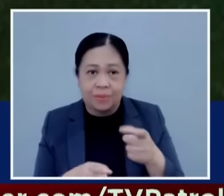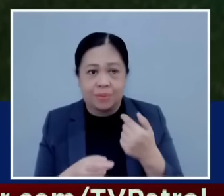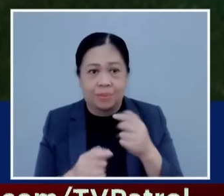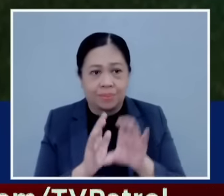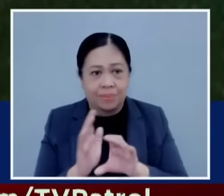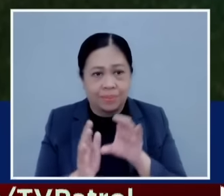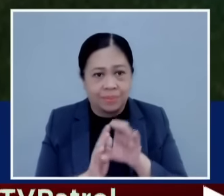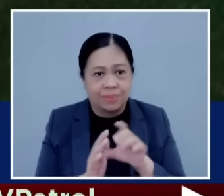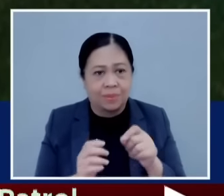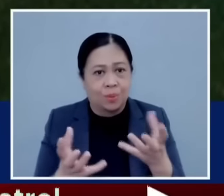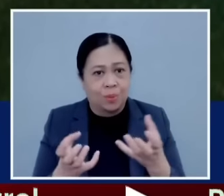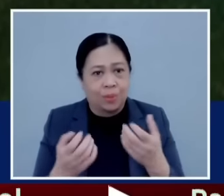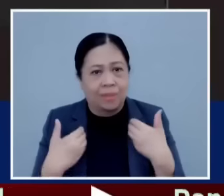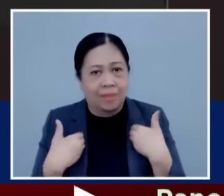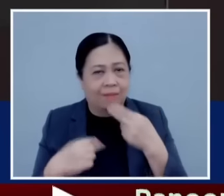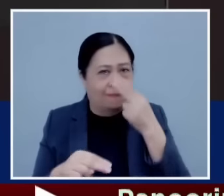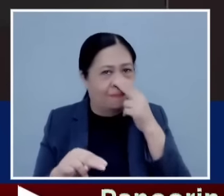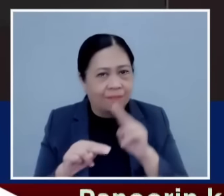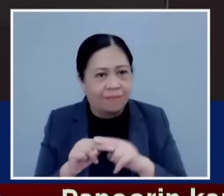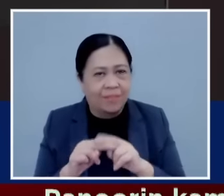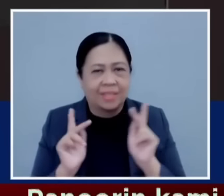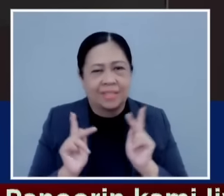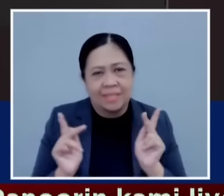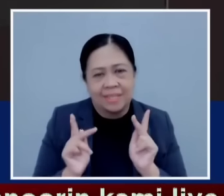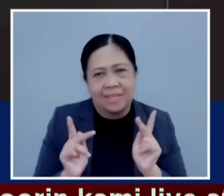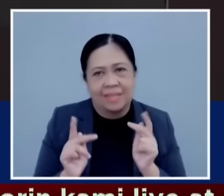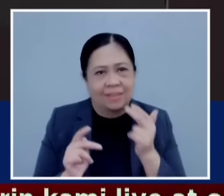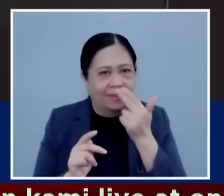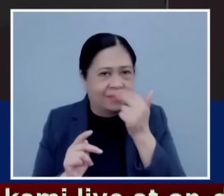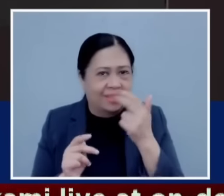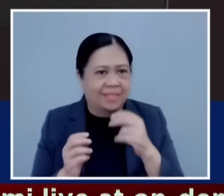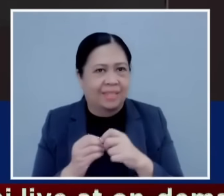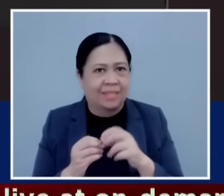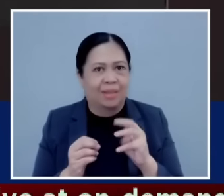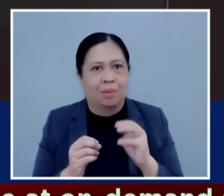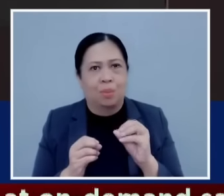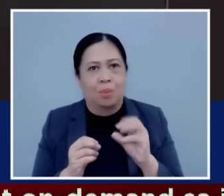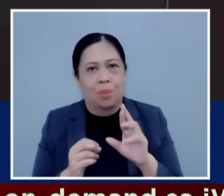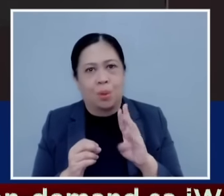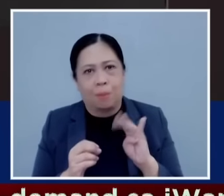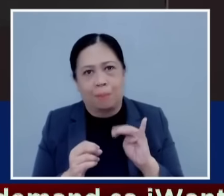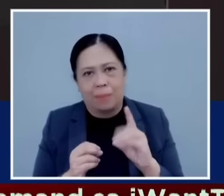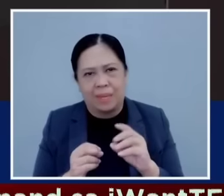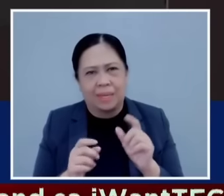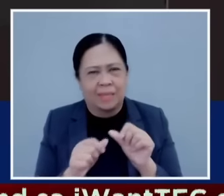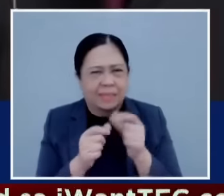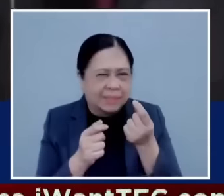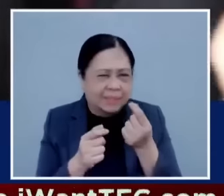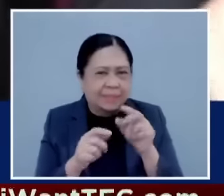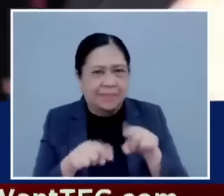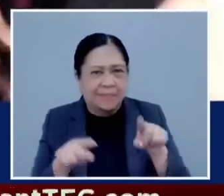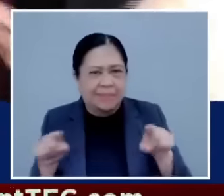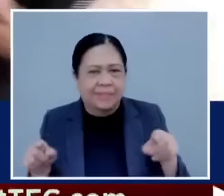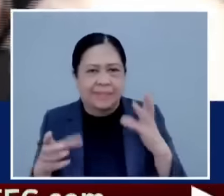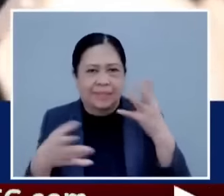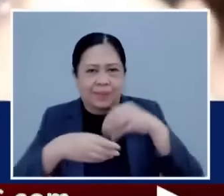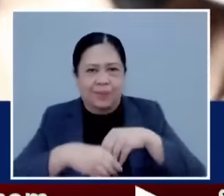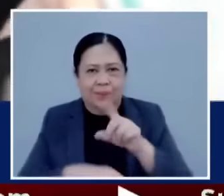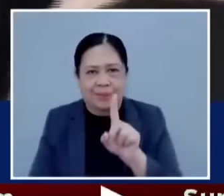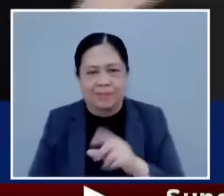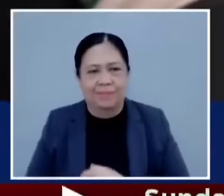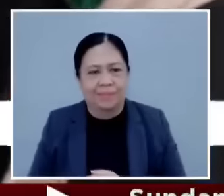and I want everybody to have fun. It's kilig, it's funny, it's morbid. It is. It's a little bit of everything in one. Dala-dala